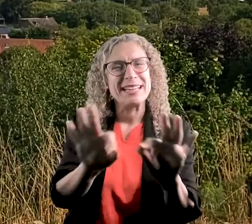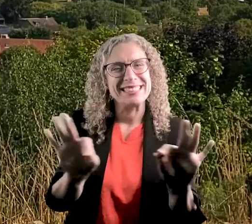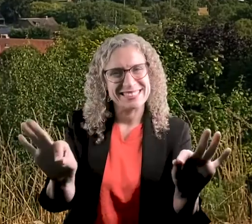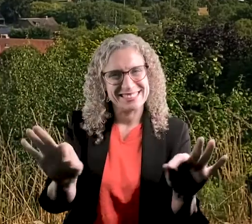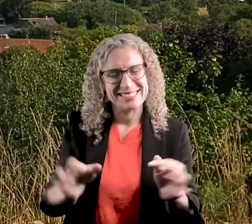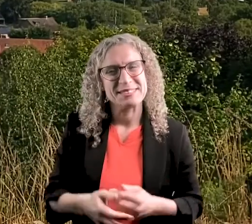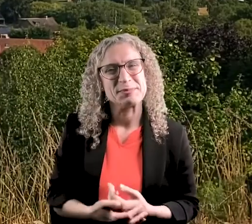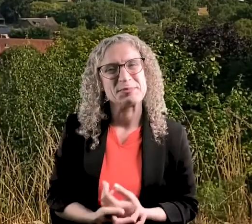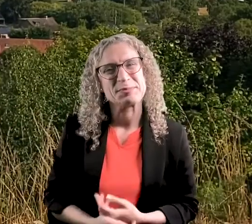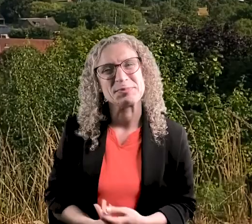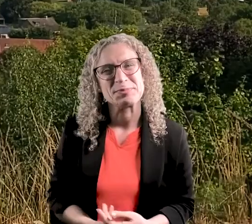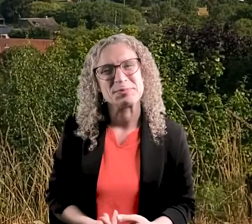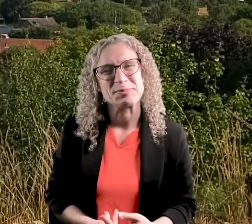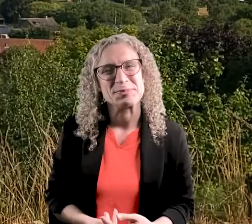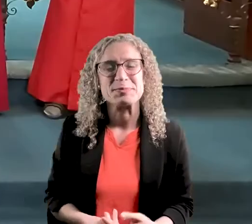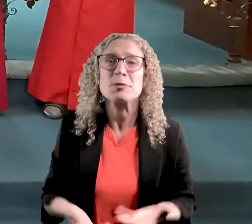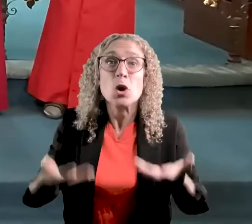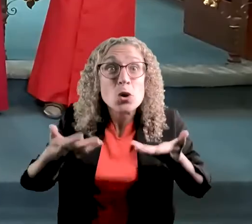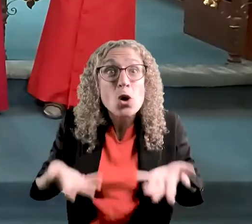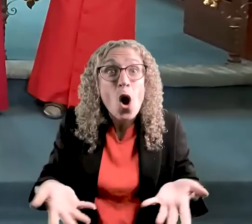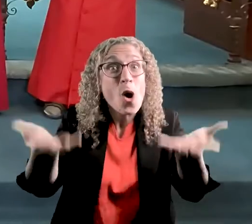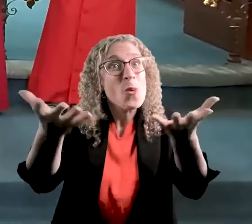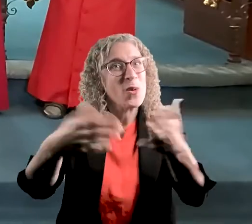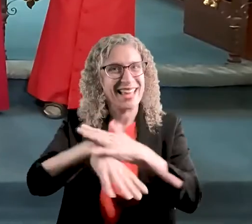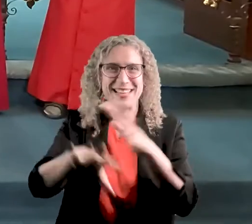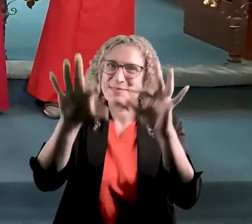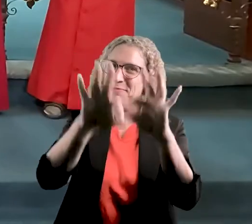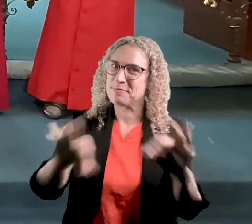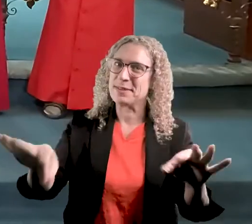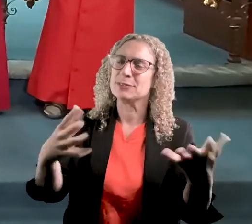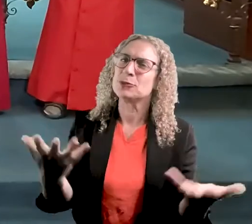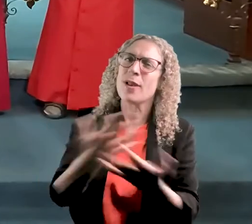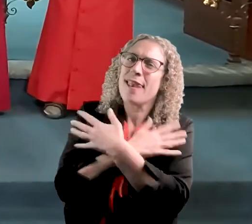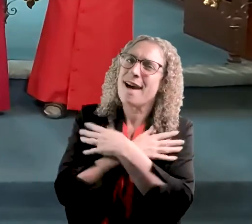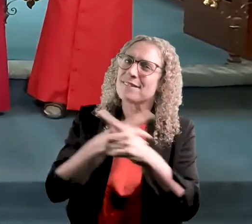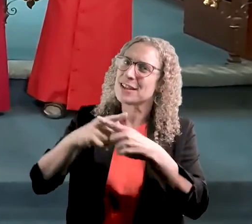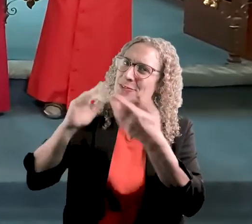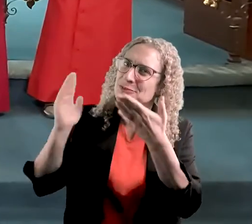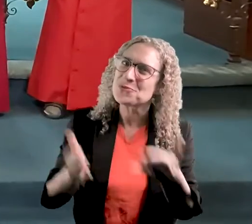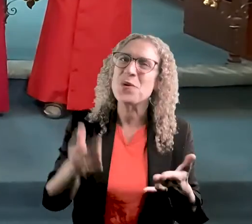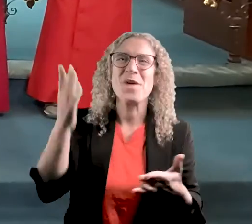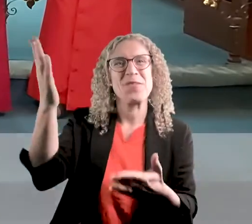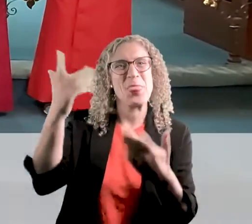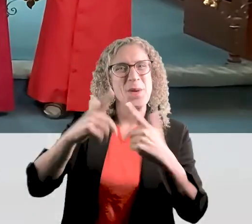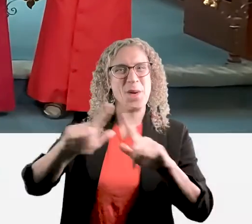you peace. Go in peace to love and